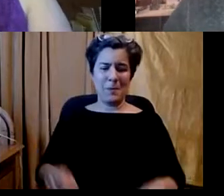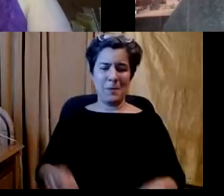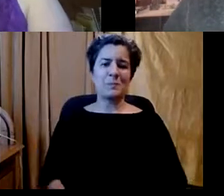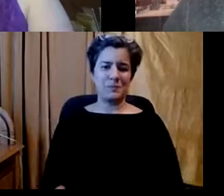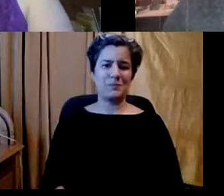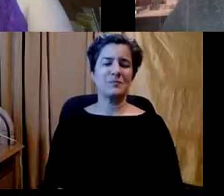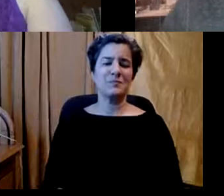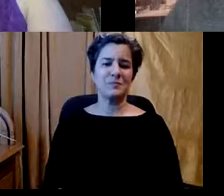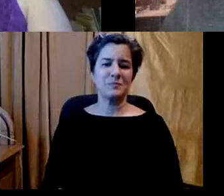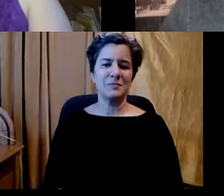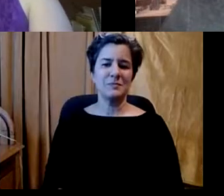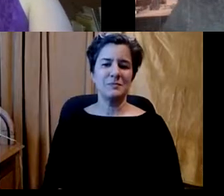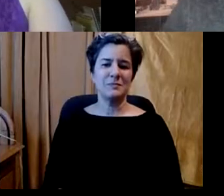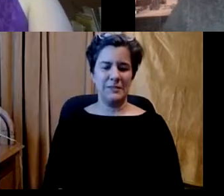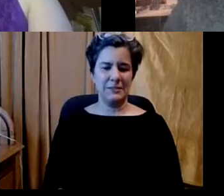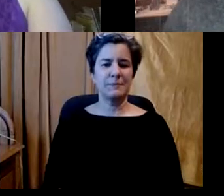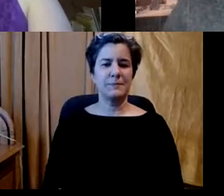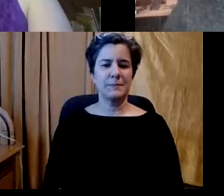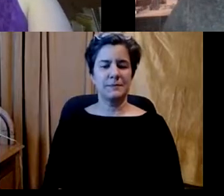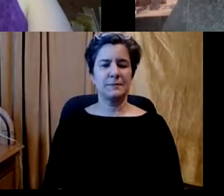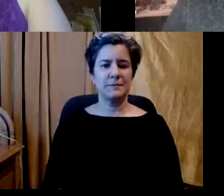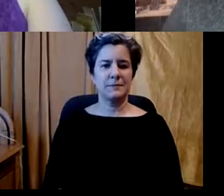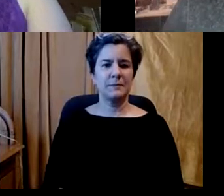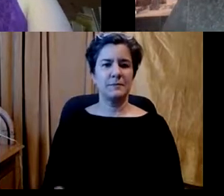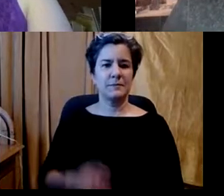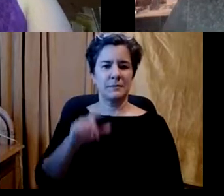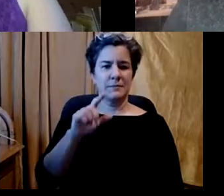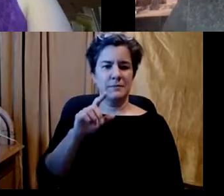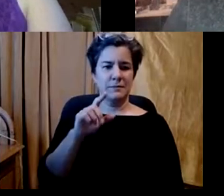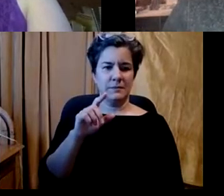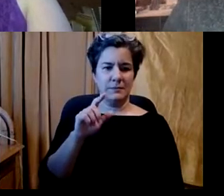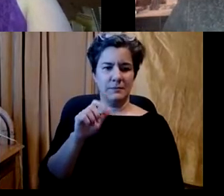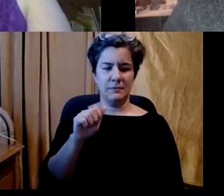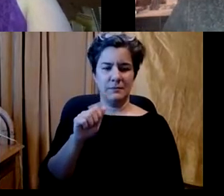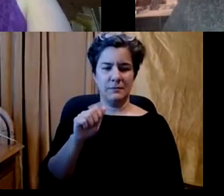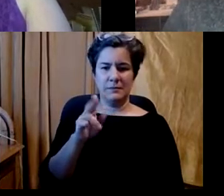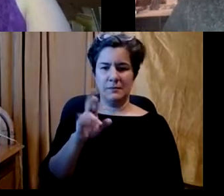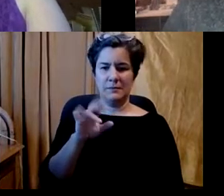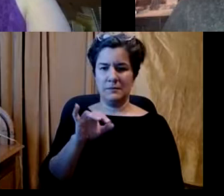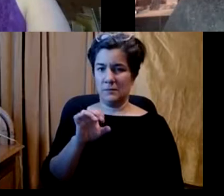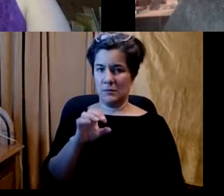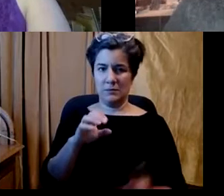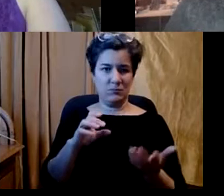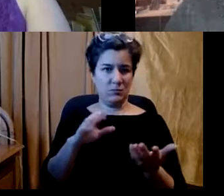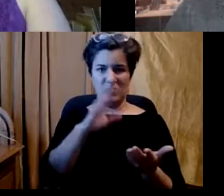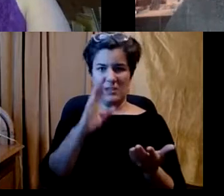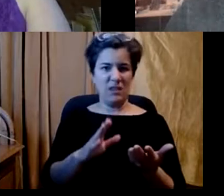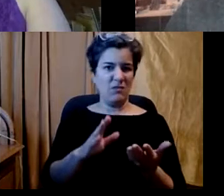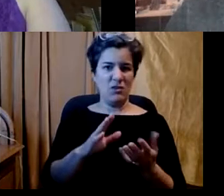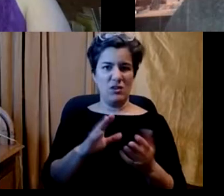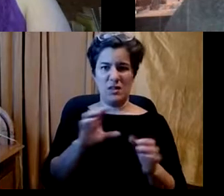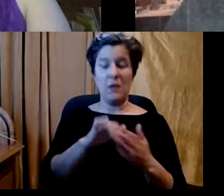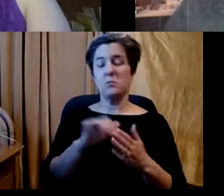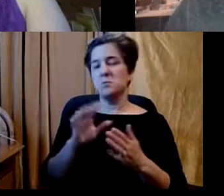Well, let's see. So what I'm thinking, so what Laurie's offering, I don't think we've covered anything like that yet or in another panel. We've talked about some cord cutting and things like that in